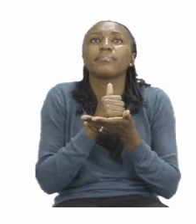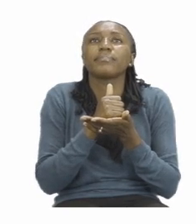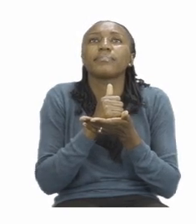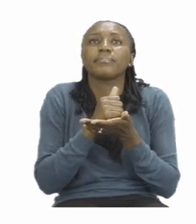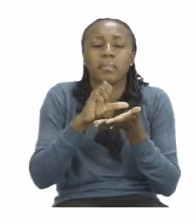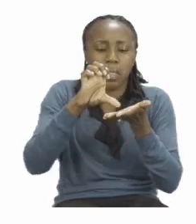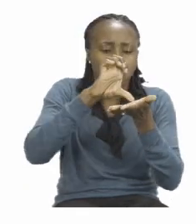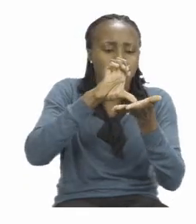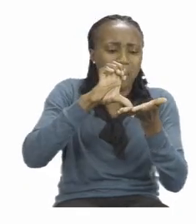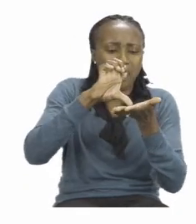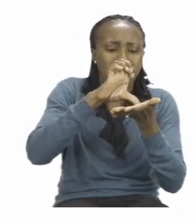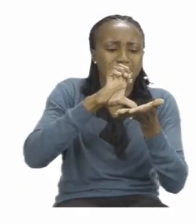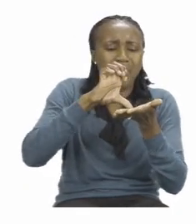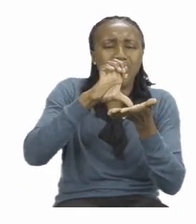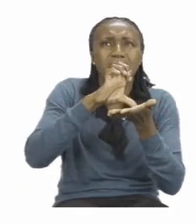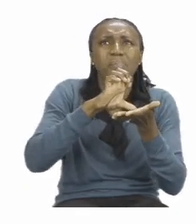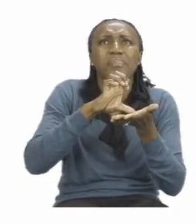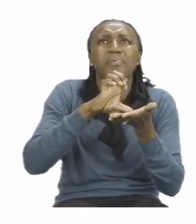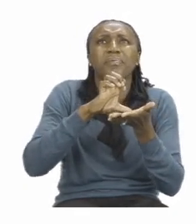polluted,